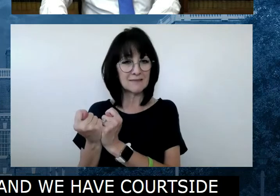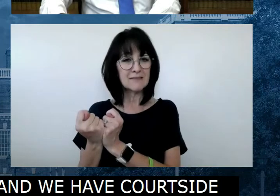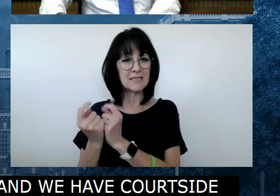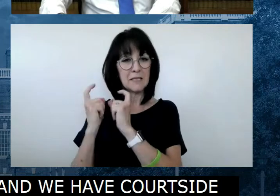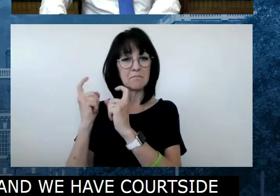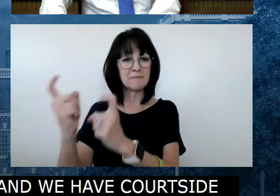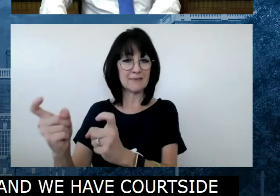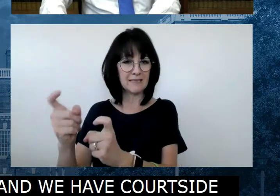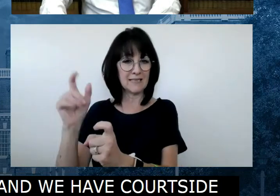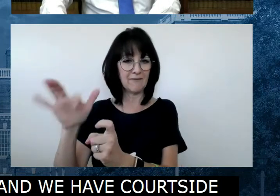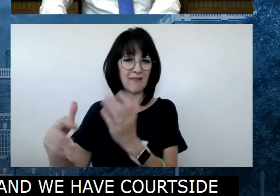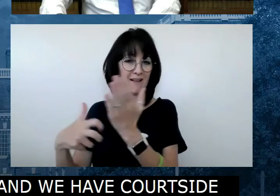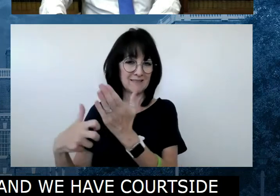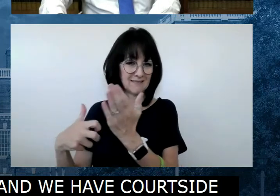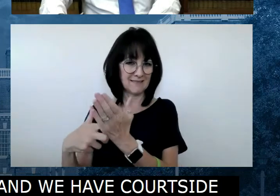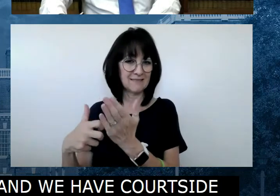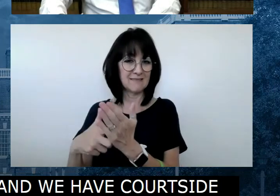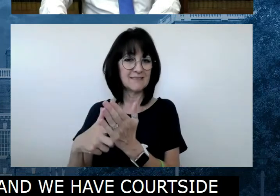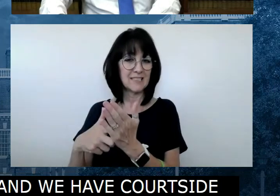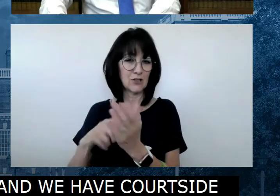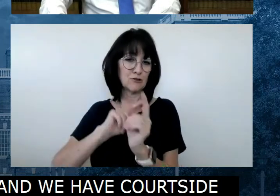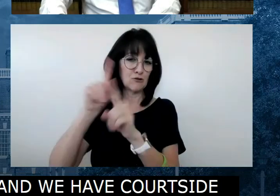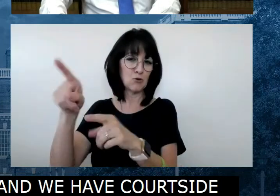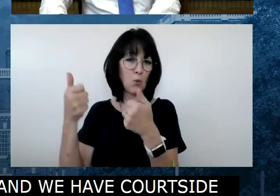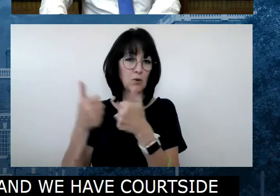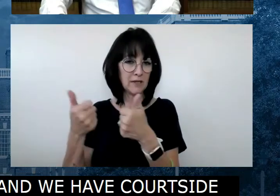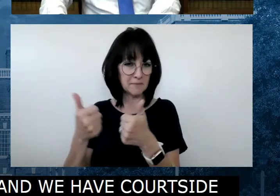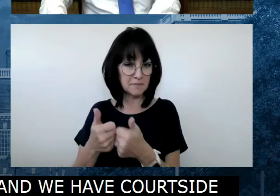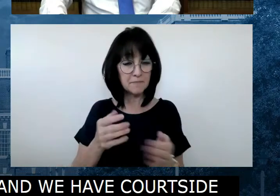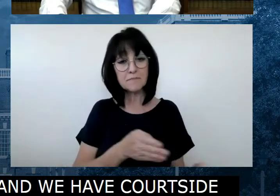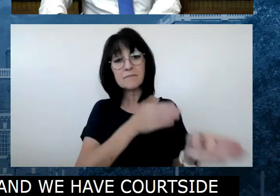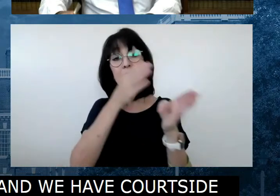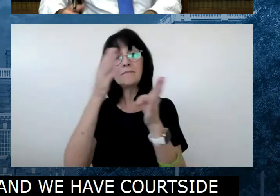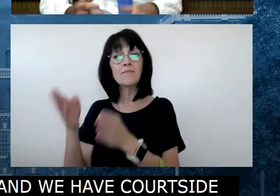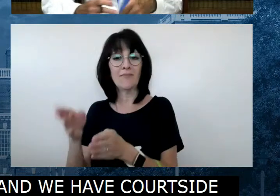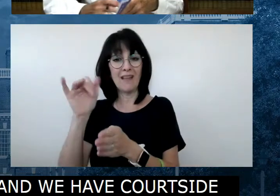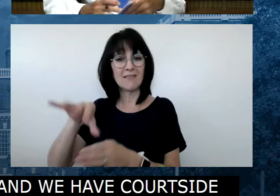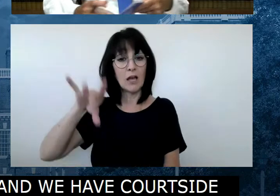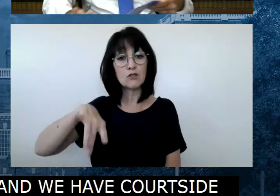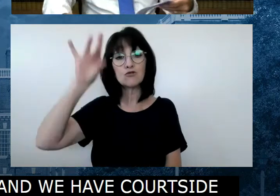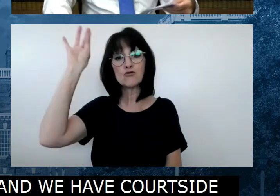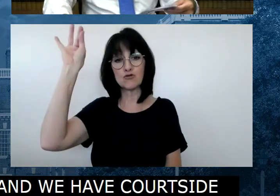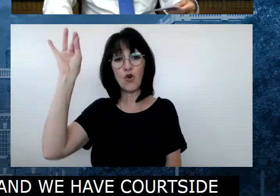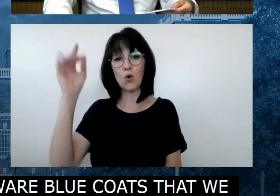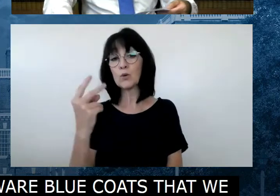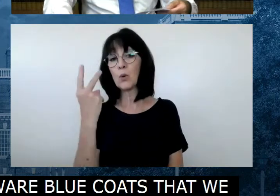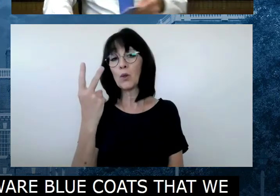final drawings for the 2 low-digit license plates, as well as the